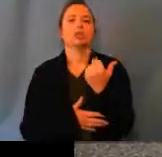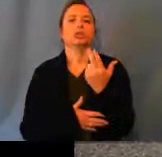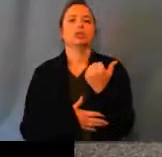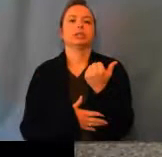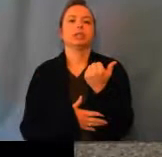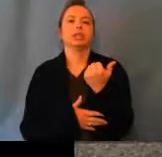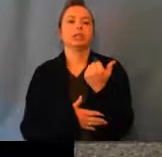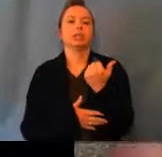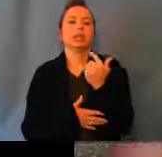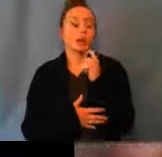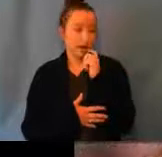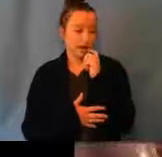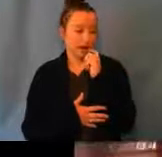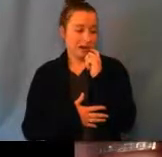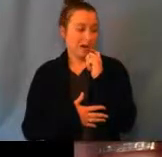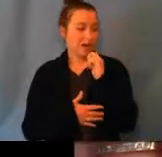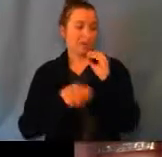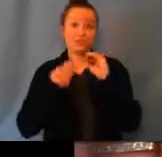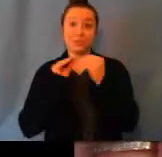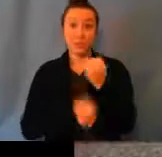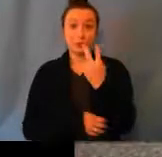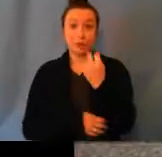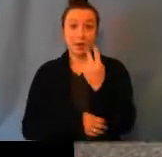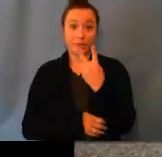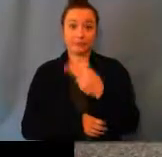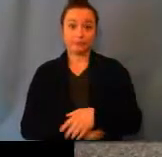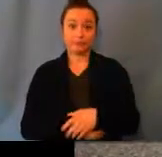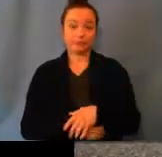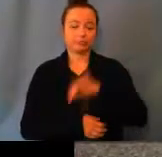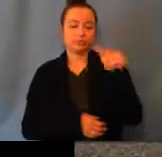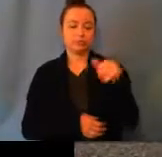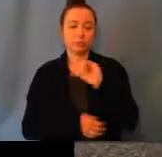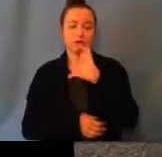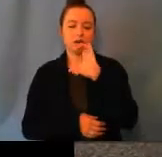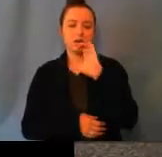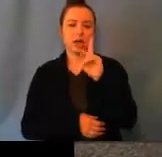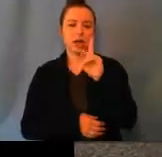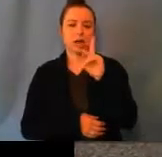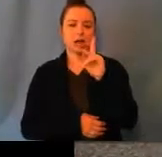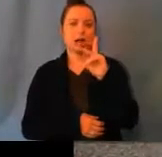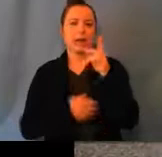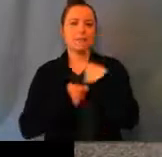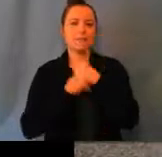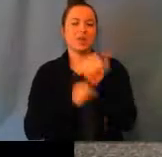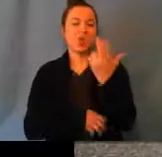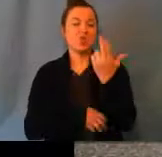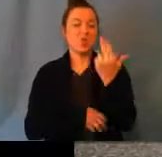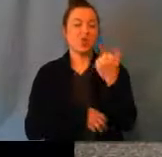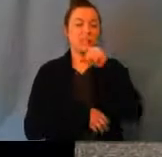13. All right, let's look at number 12. Jack made 13